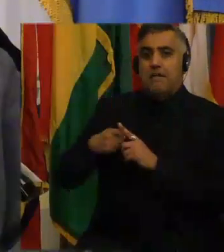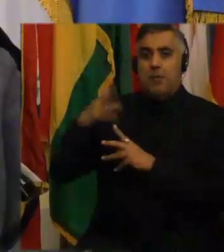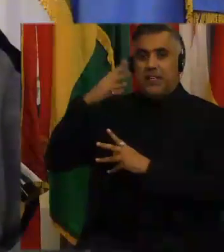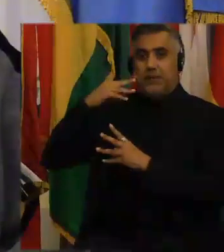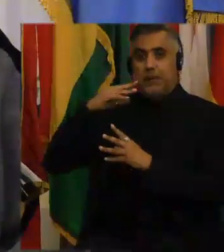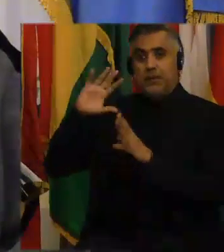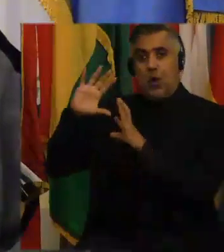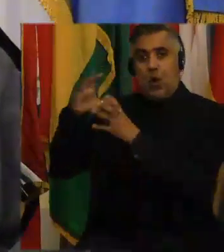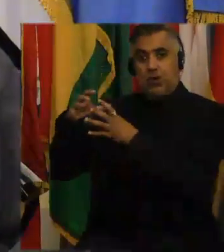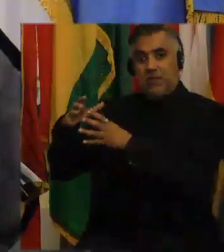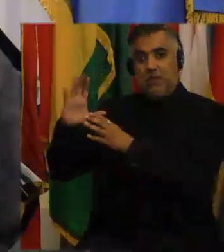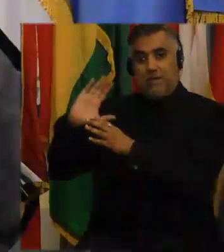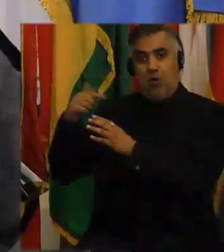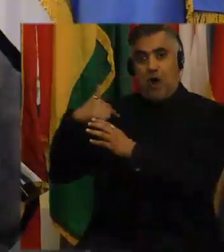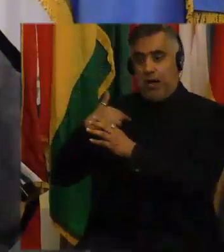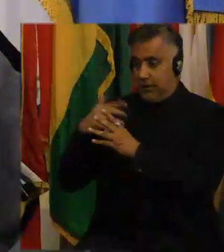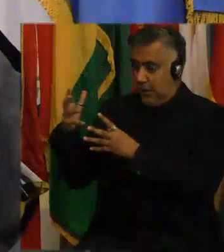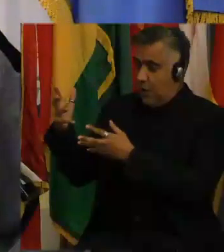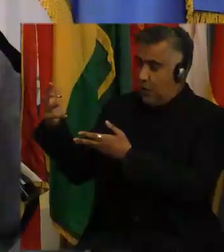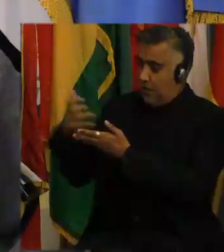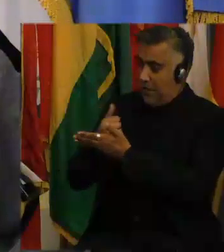as building on